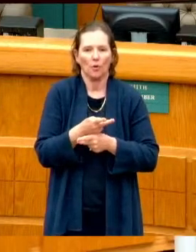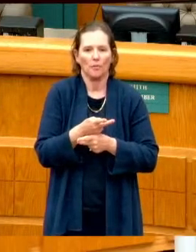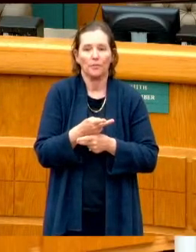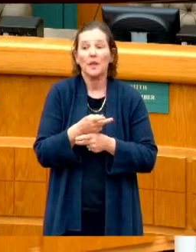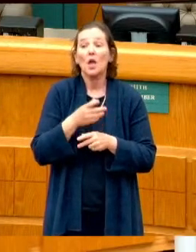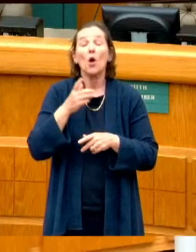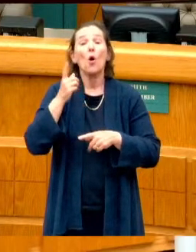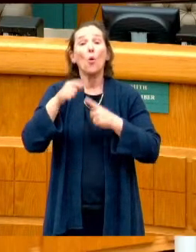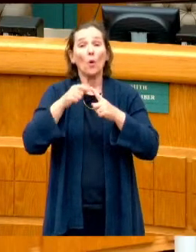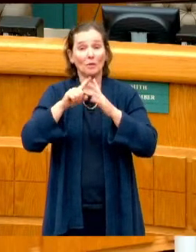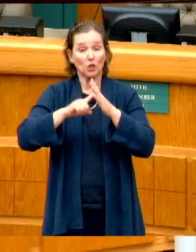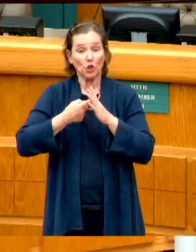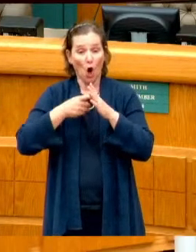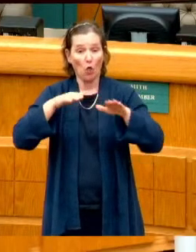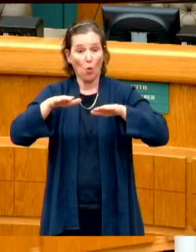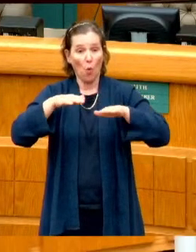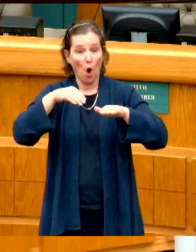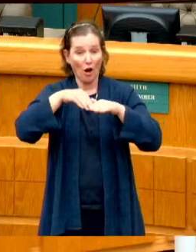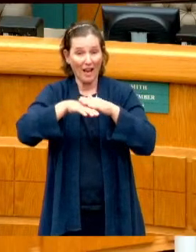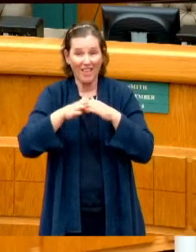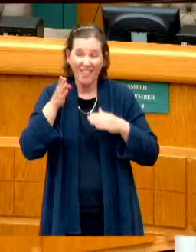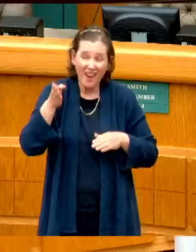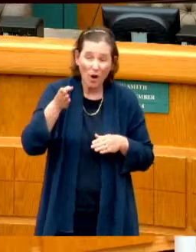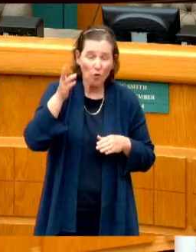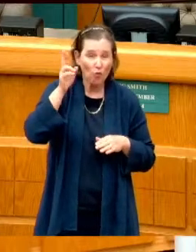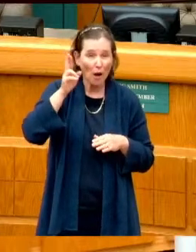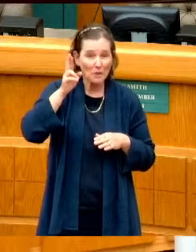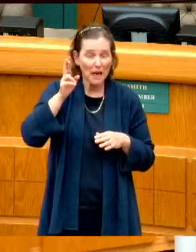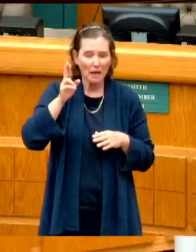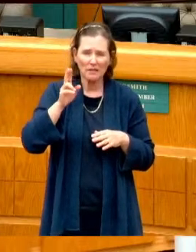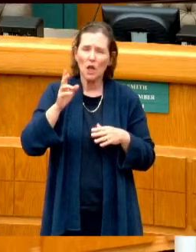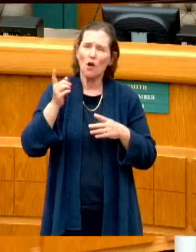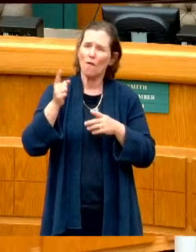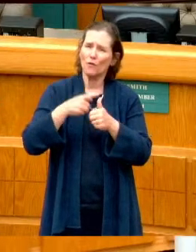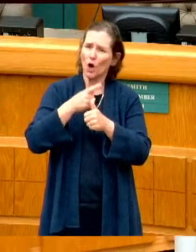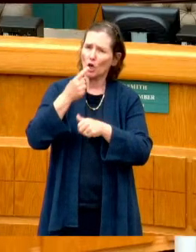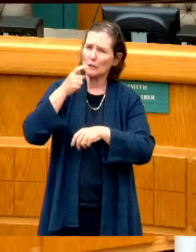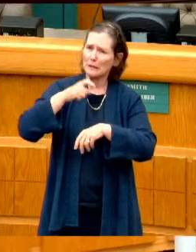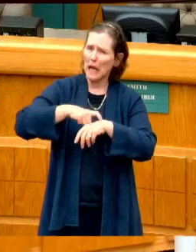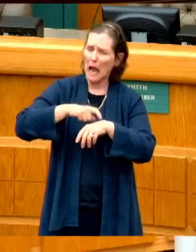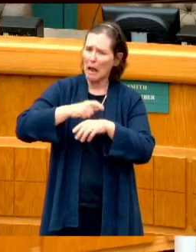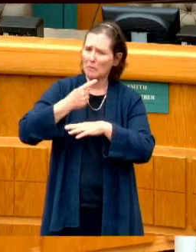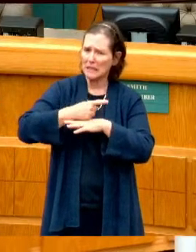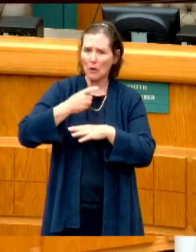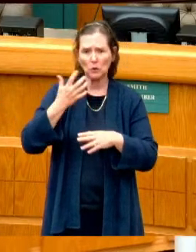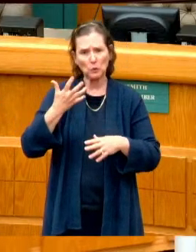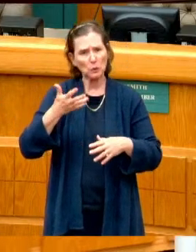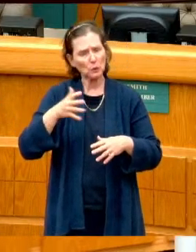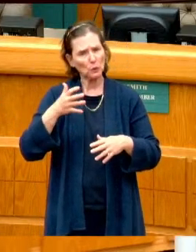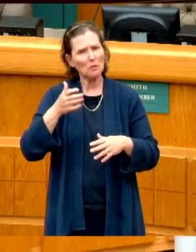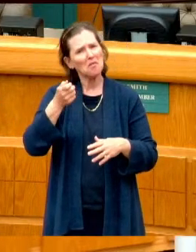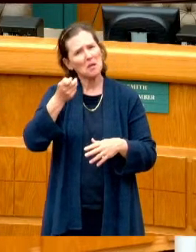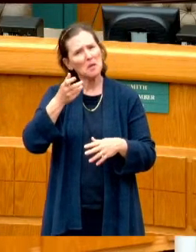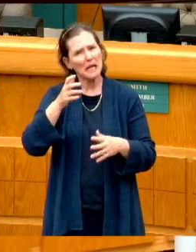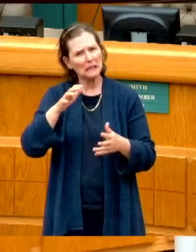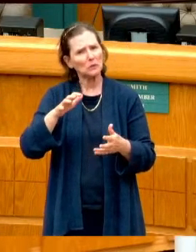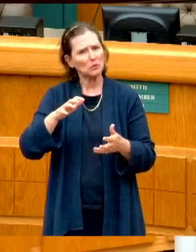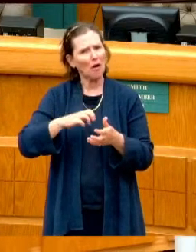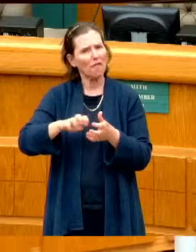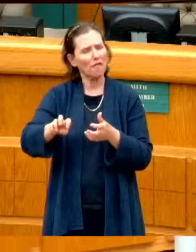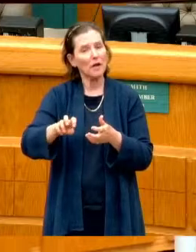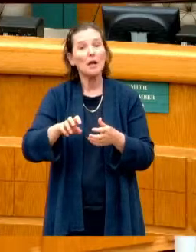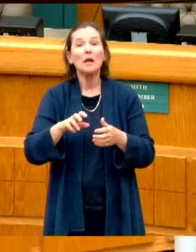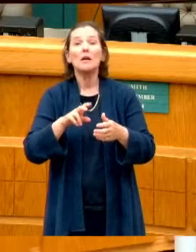day 2, we were absolutely humming, and 4,200 people had received vaccine in record